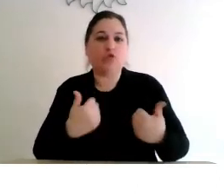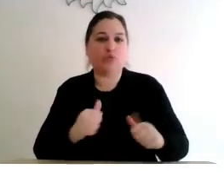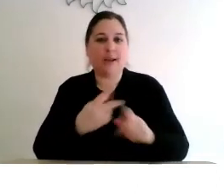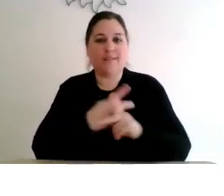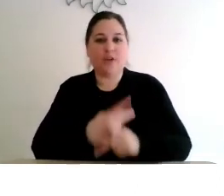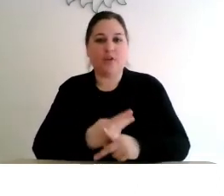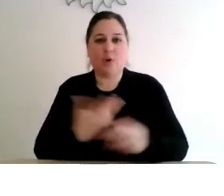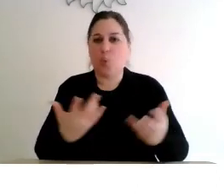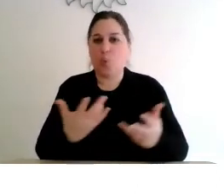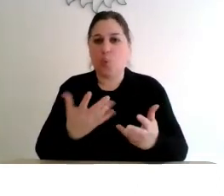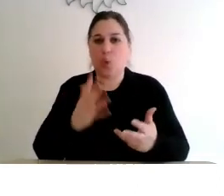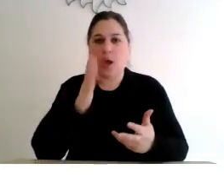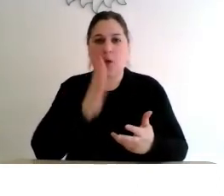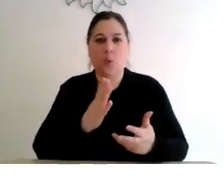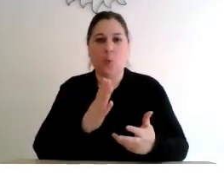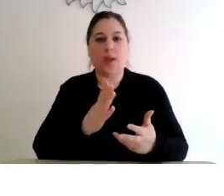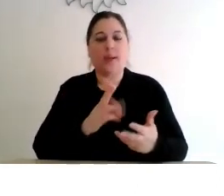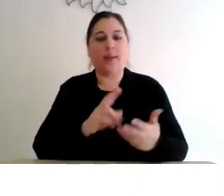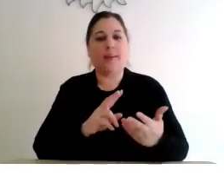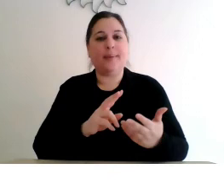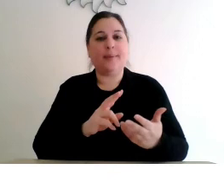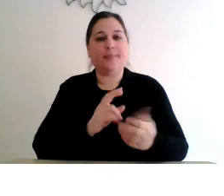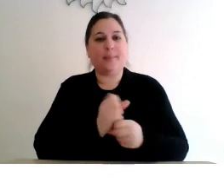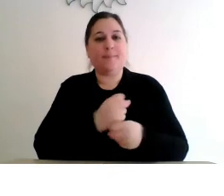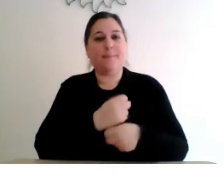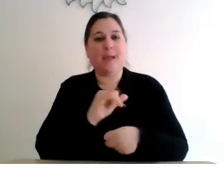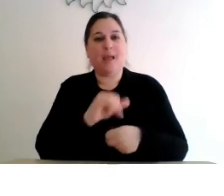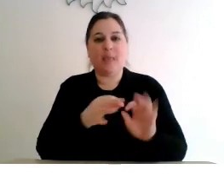Figuring out what will make these statements true.